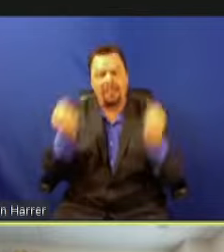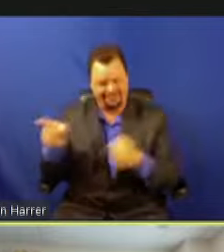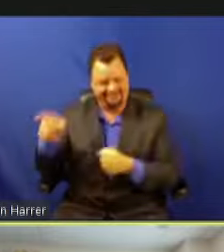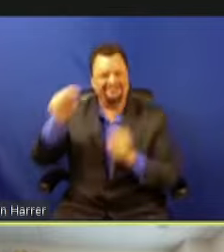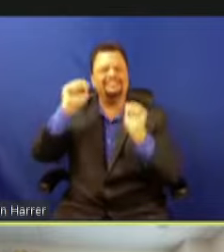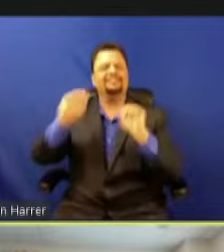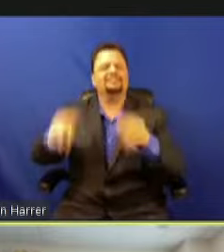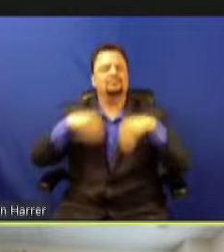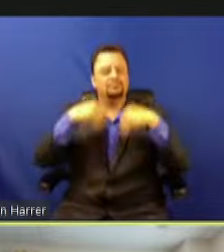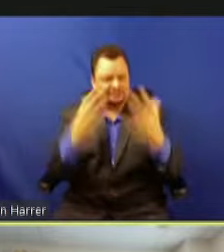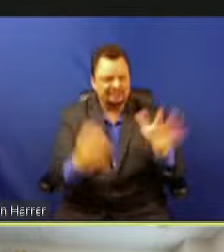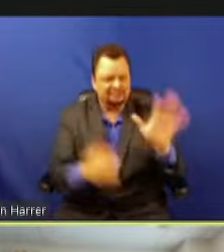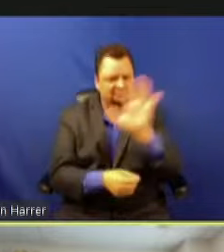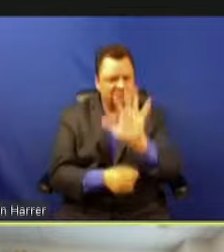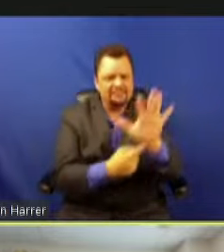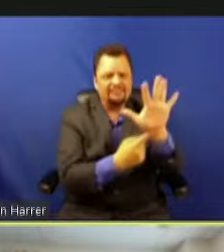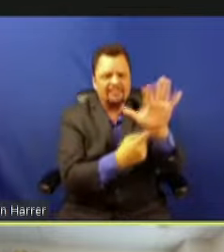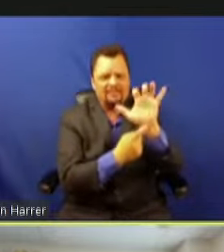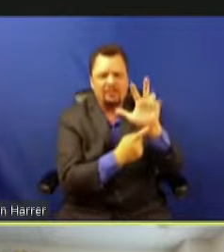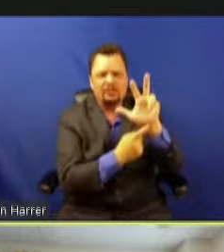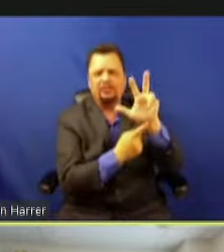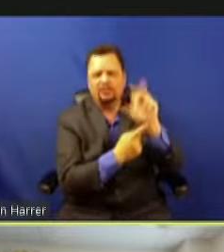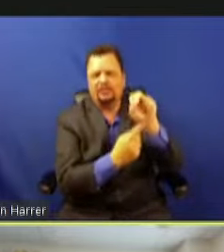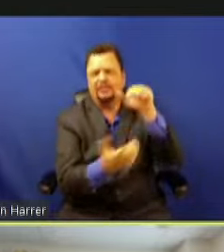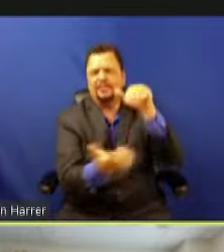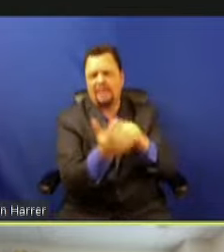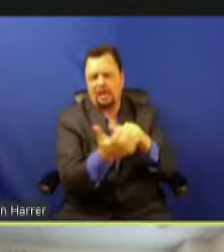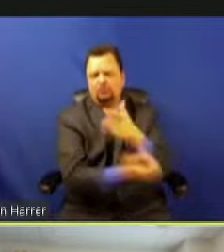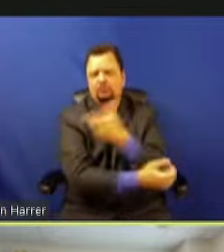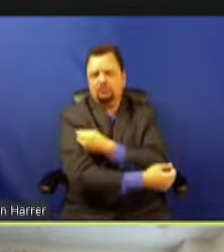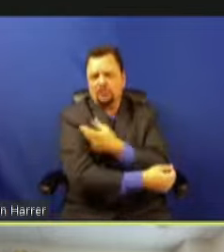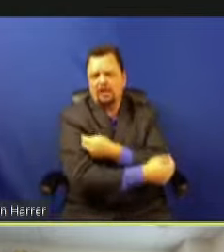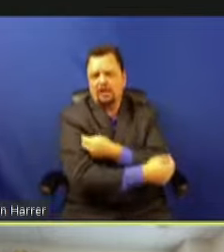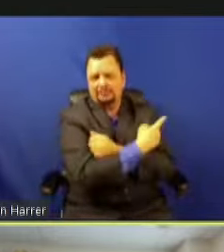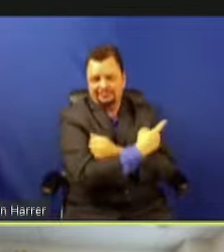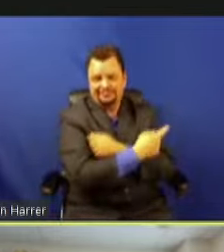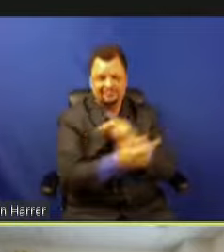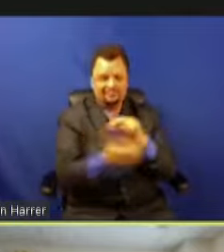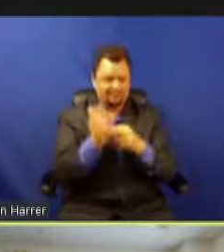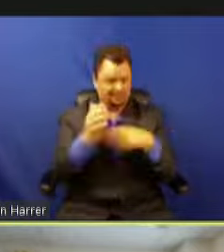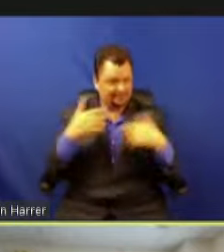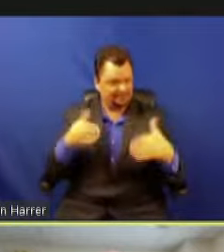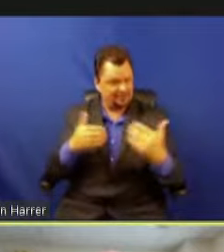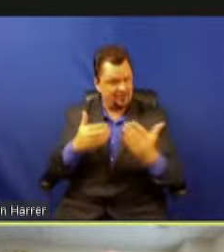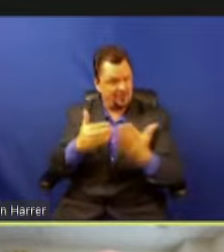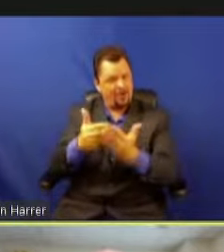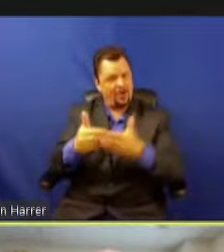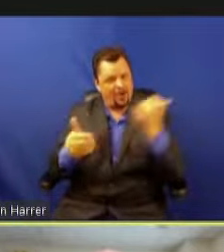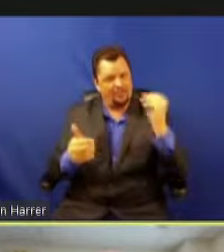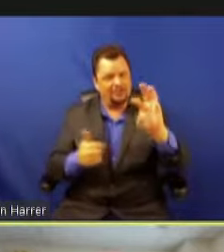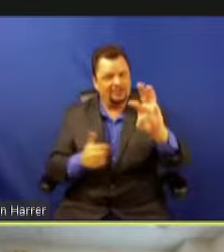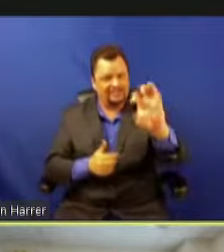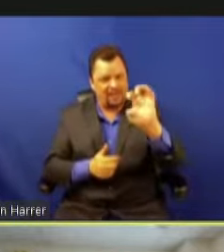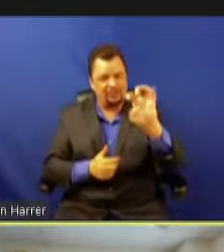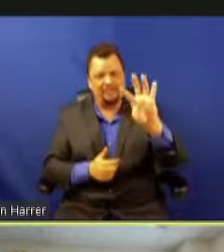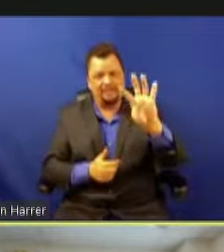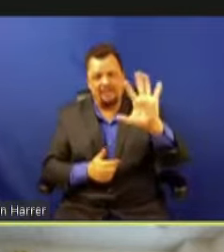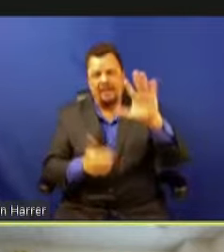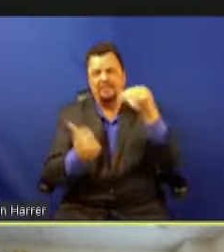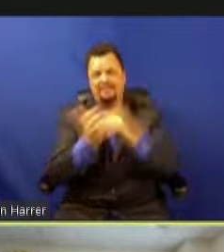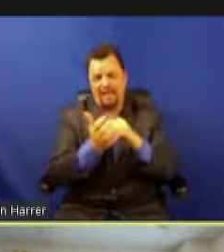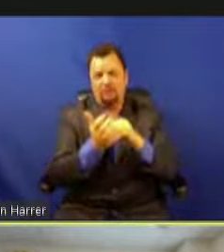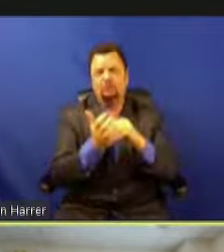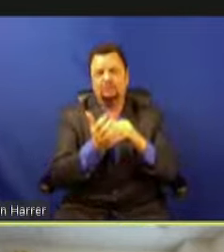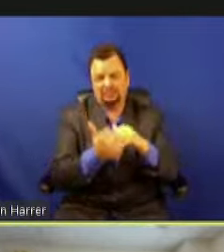that's a total capacity of almost 650,000 doses a week and 2.5 million doses per